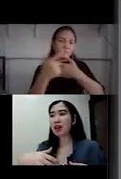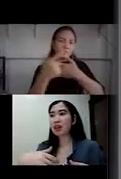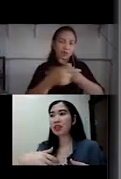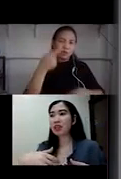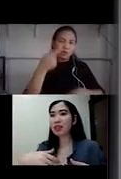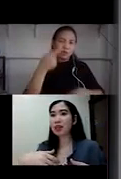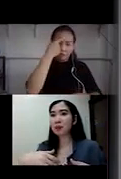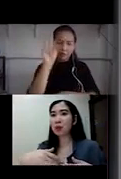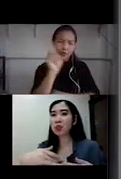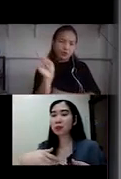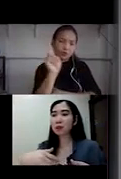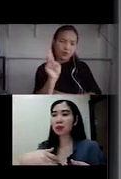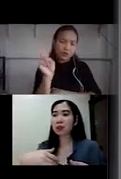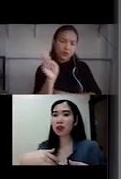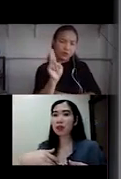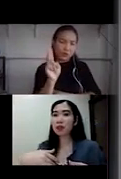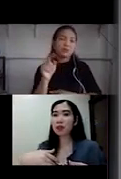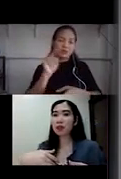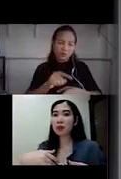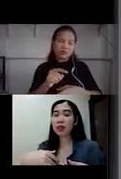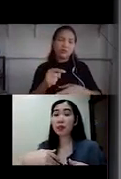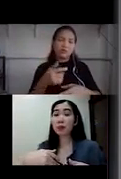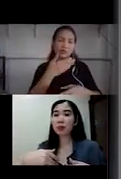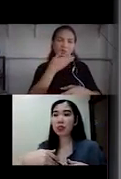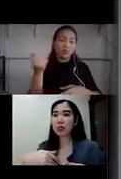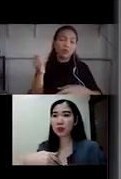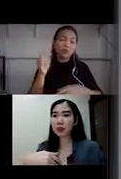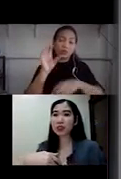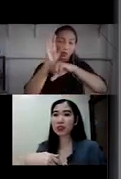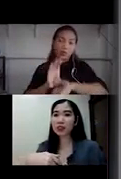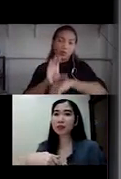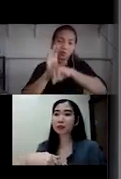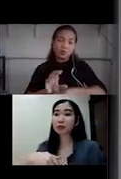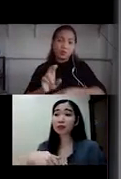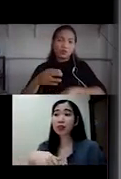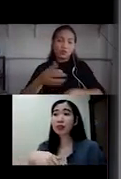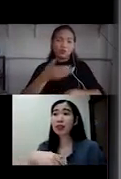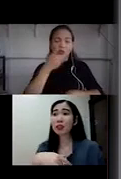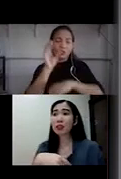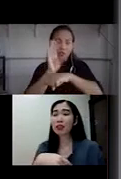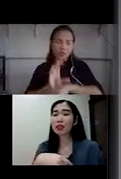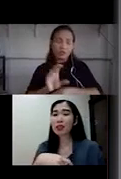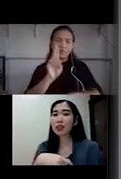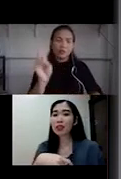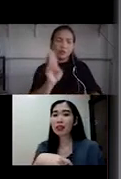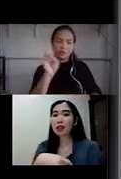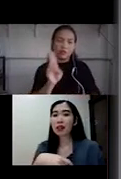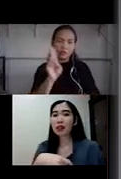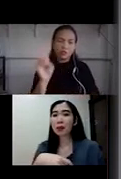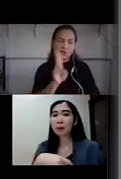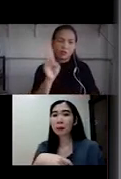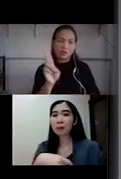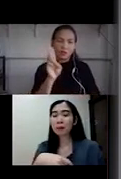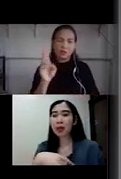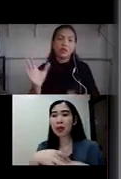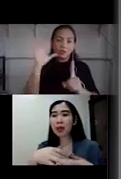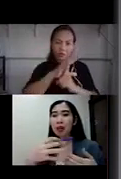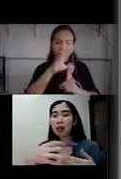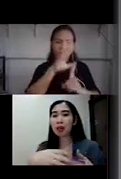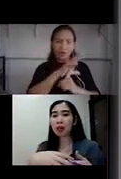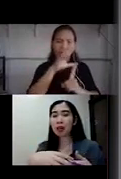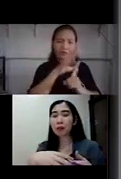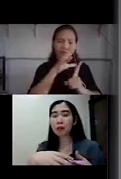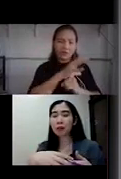these are the most popular and mostly used, I think. Lalo na kasi